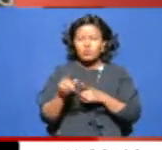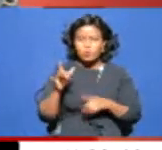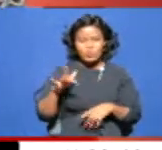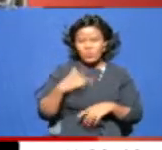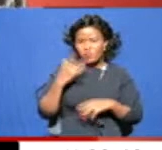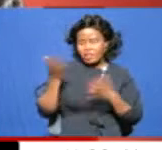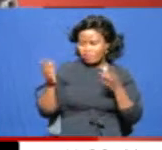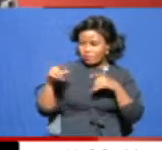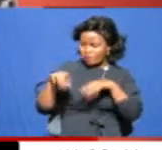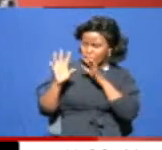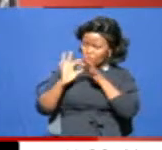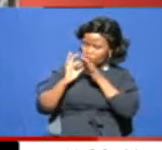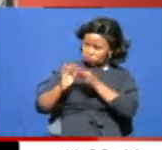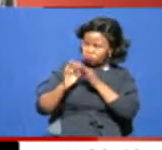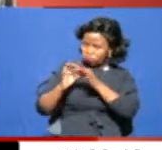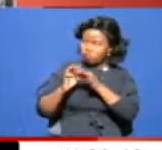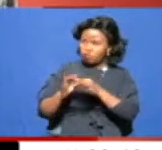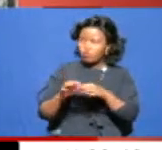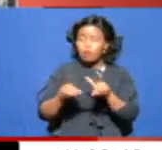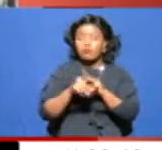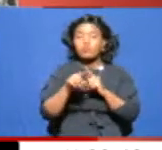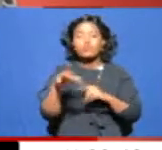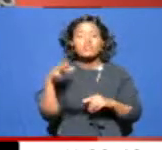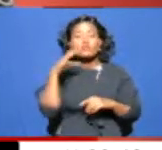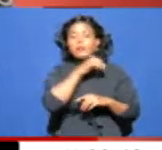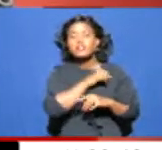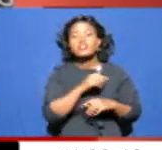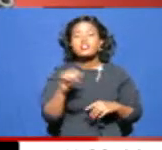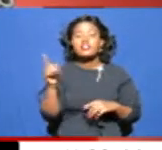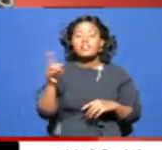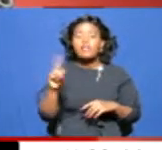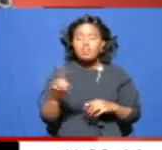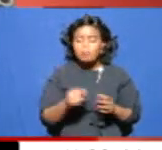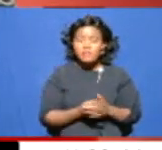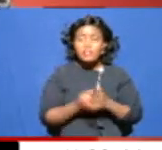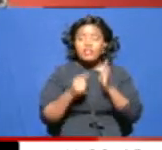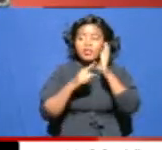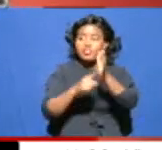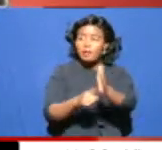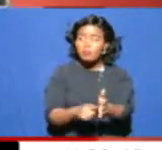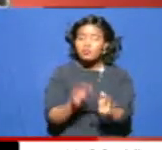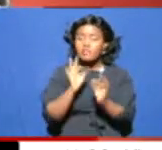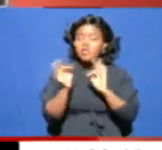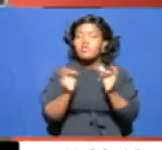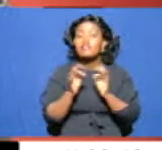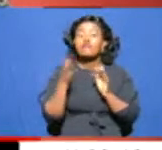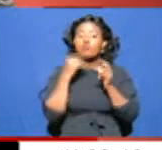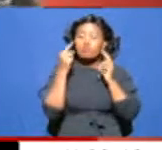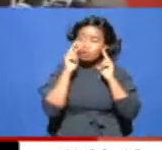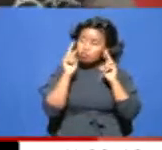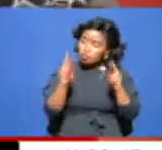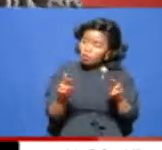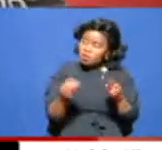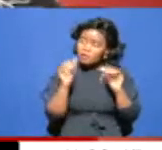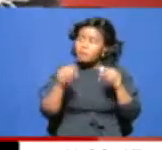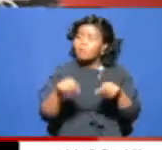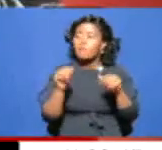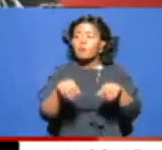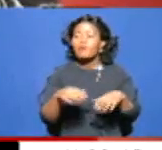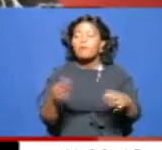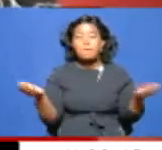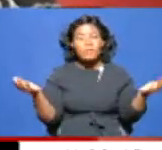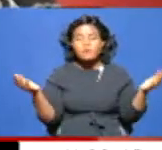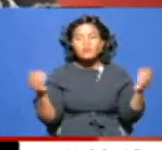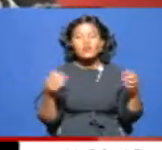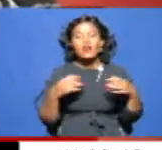team, and that's what we are missing in Nairobi. You know, in Nairobi, everyone, like, if I want to watch football, I can always do some other